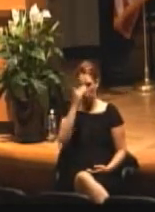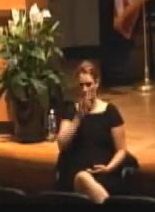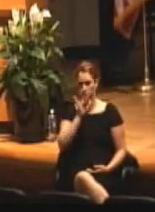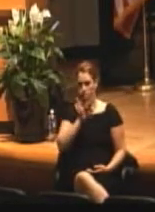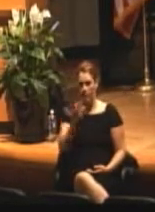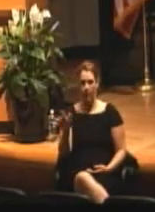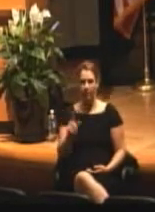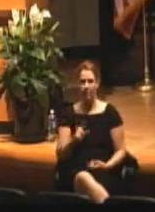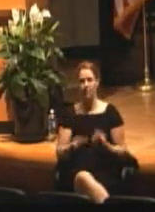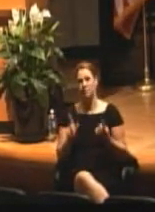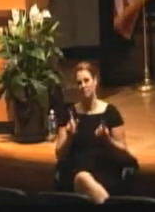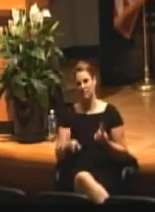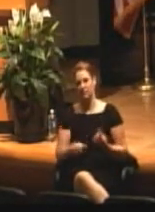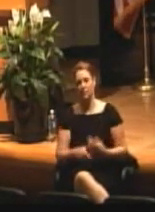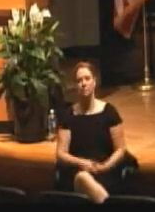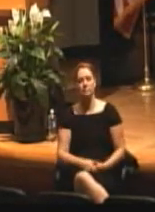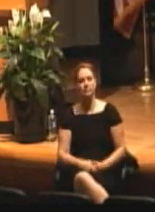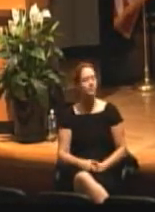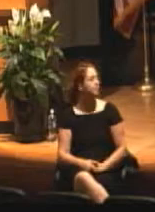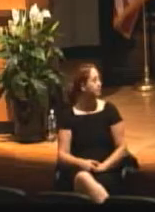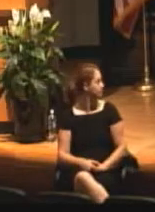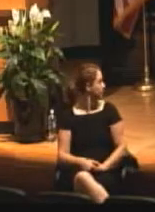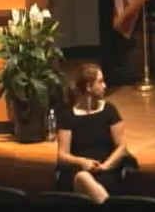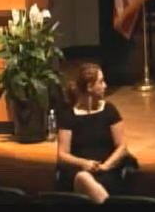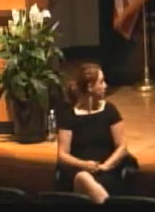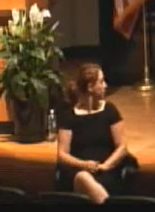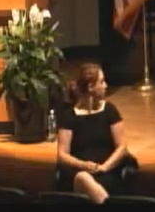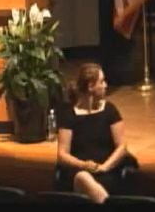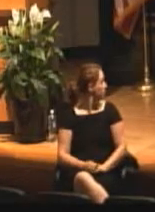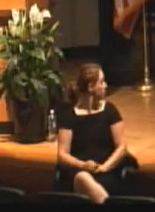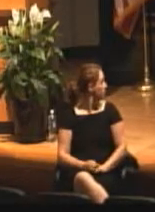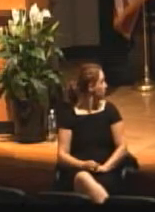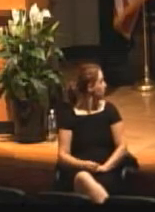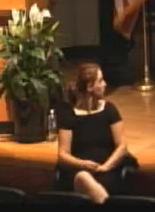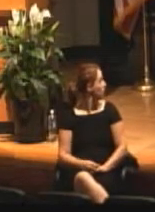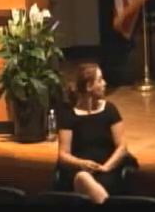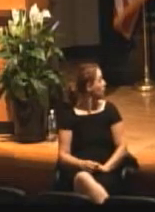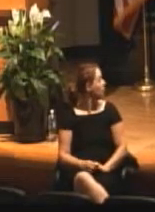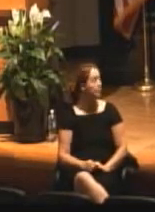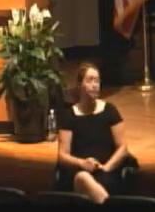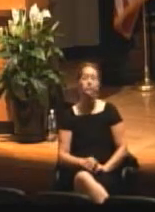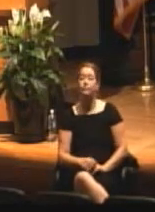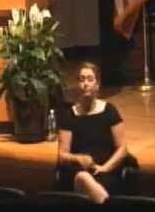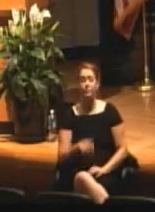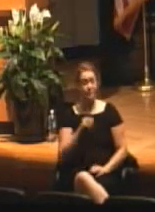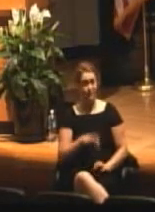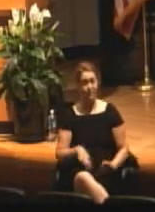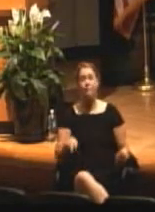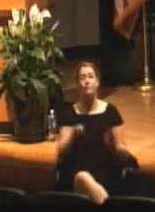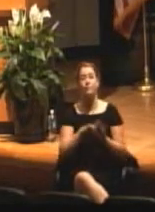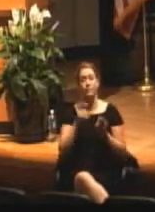in there. So underwriting process for that, we have to document everything to the T.